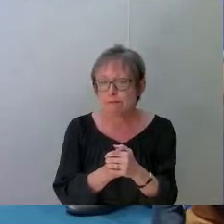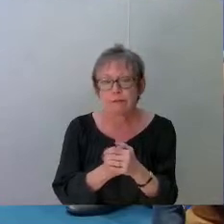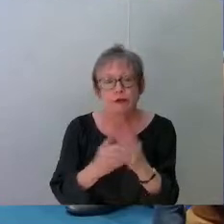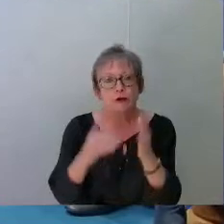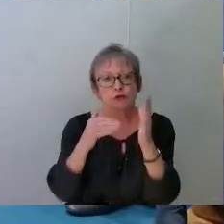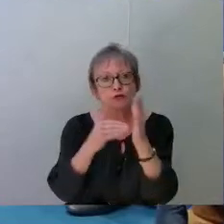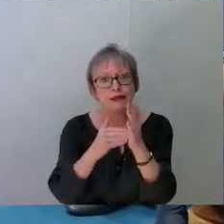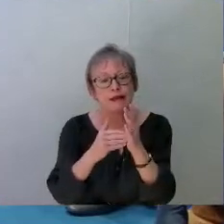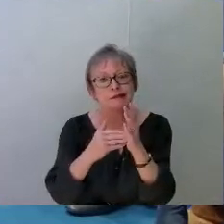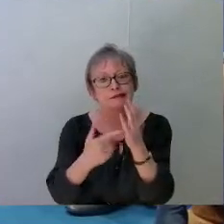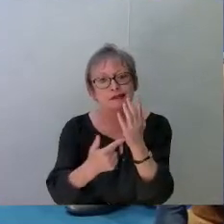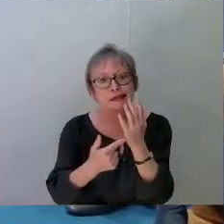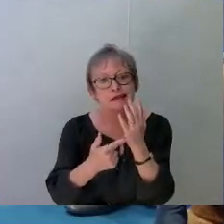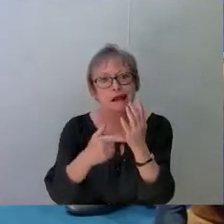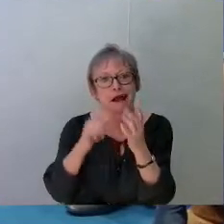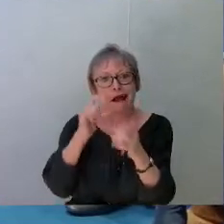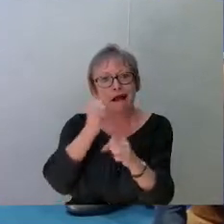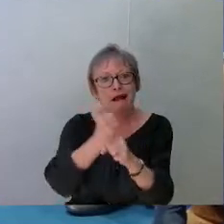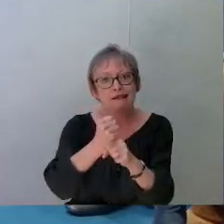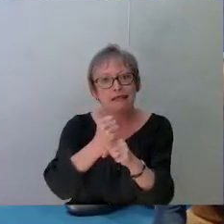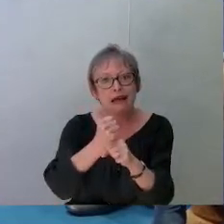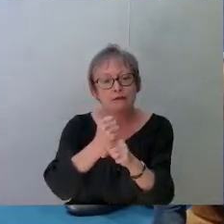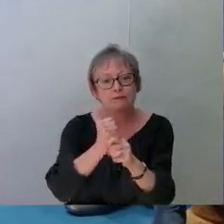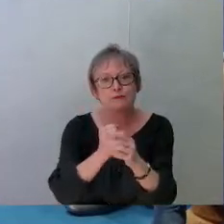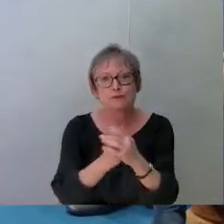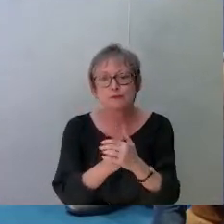Zoe Tasset Garcia.